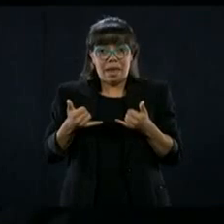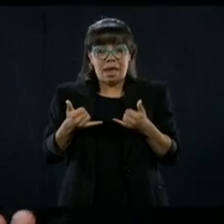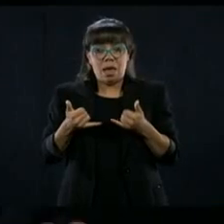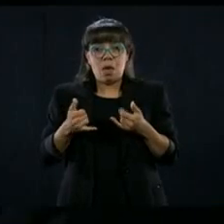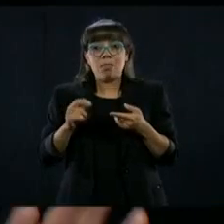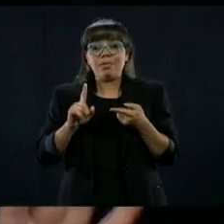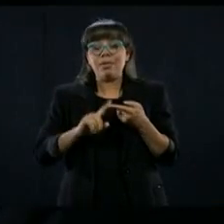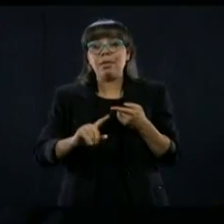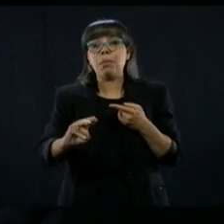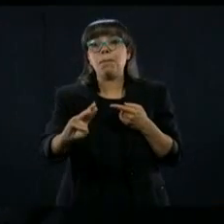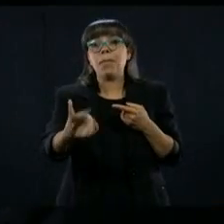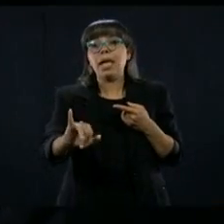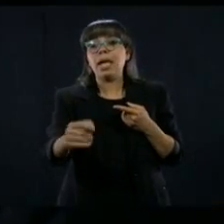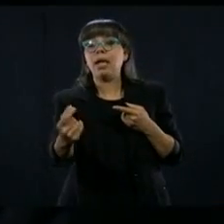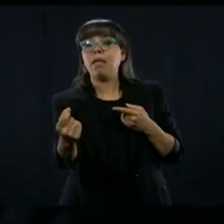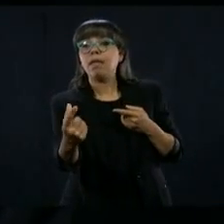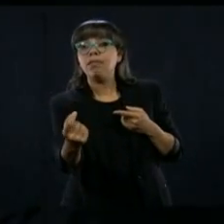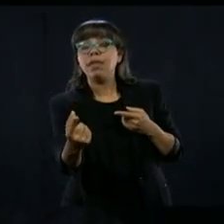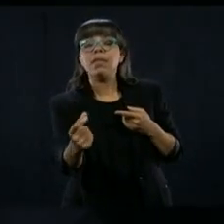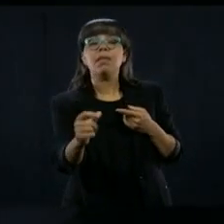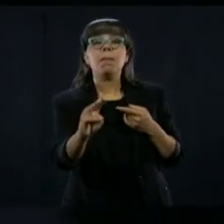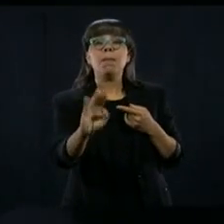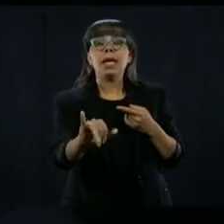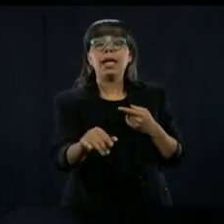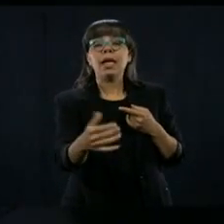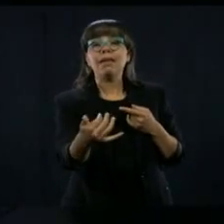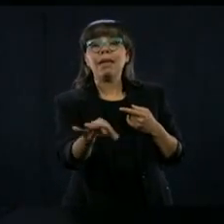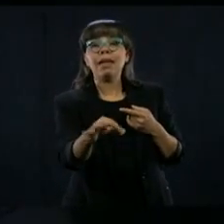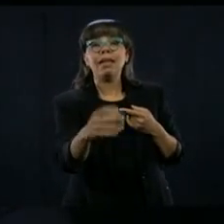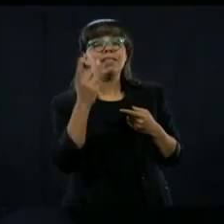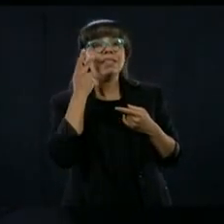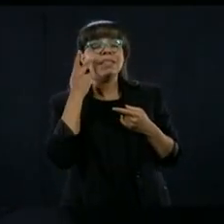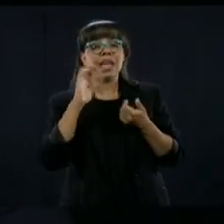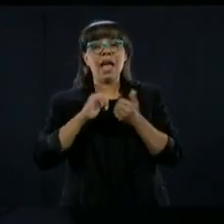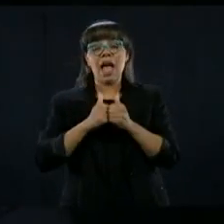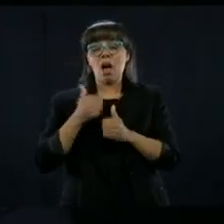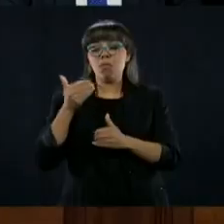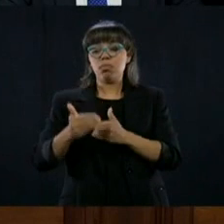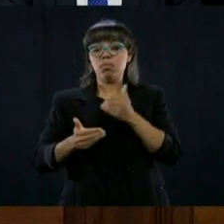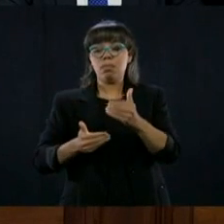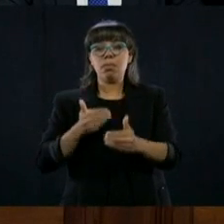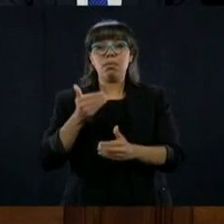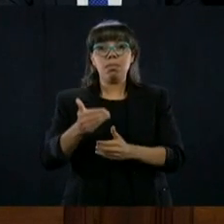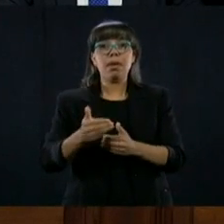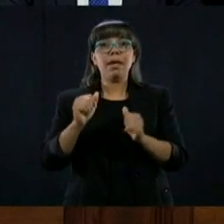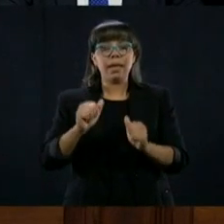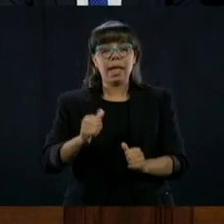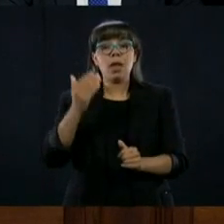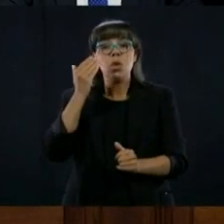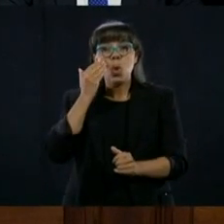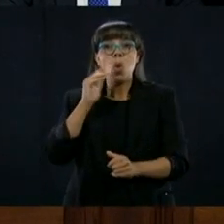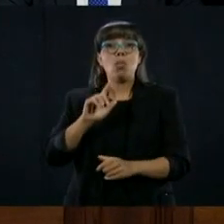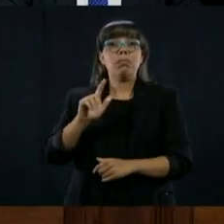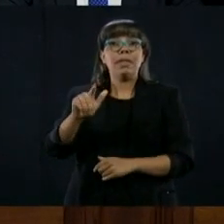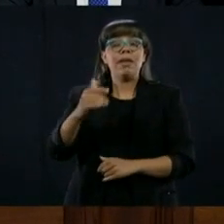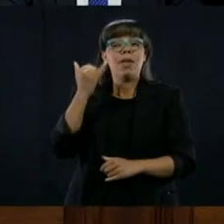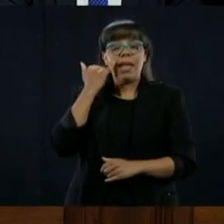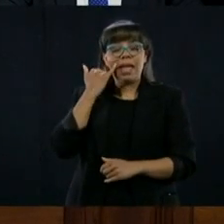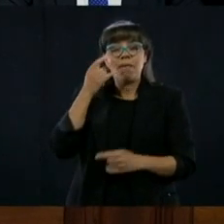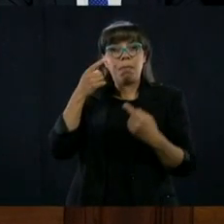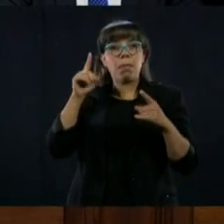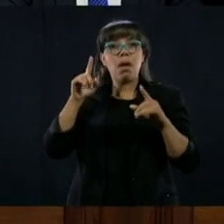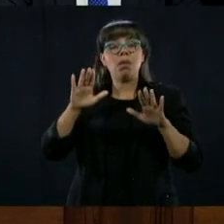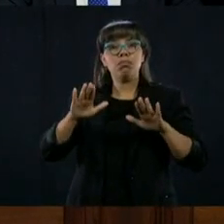19th to see the situation under control. Next question, Samuel Pouliot, CTV. Hi. Construction of the